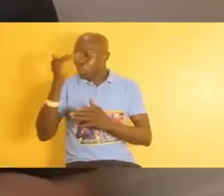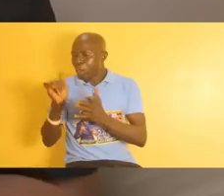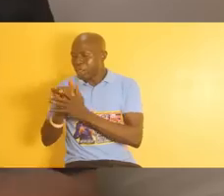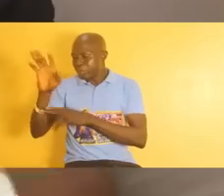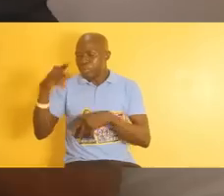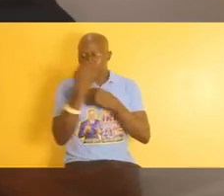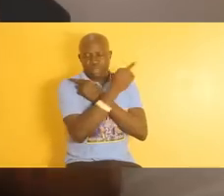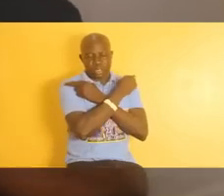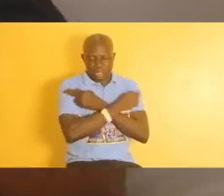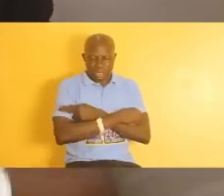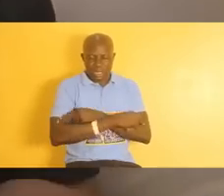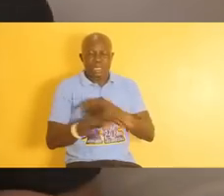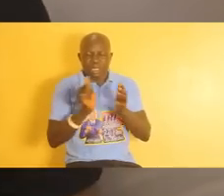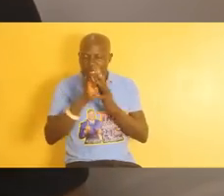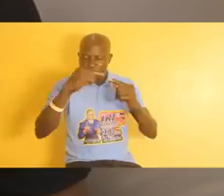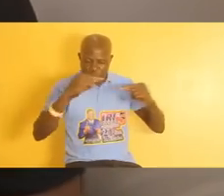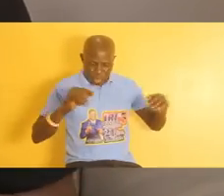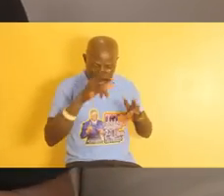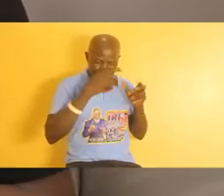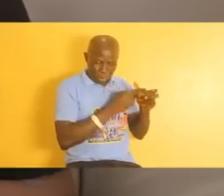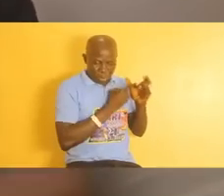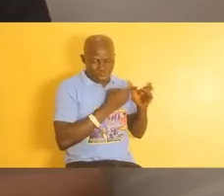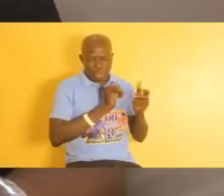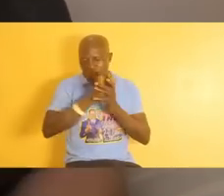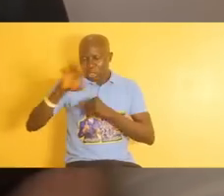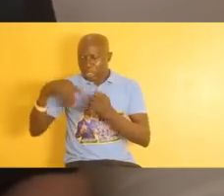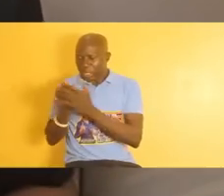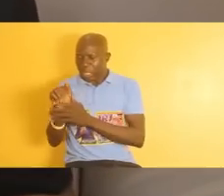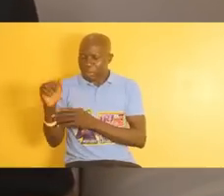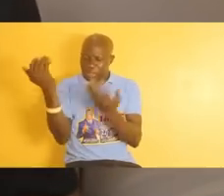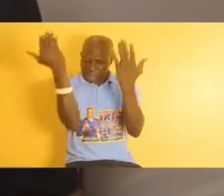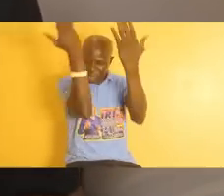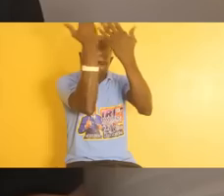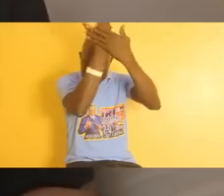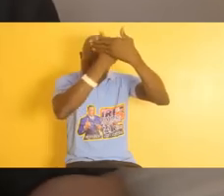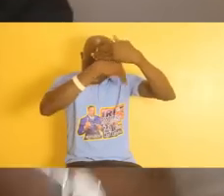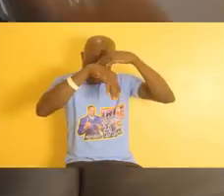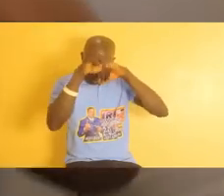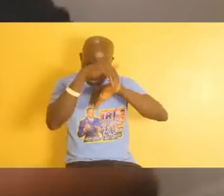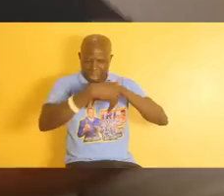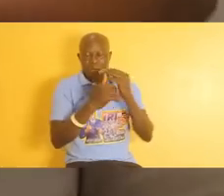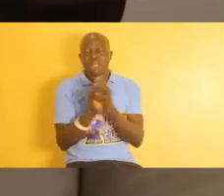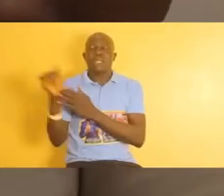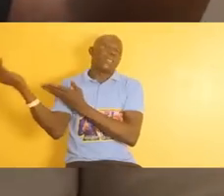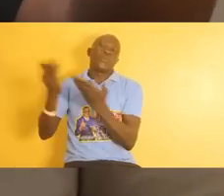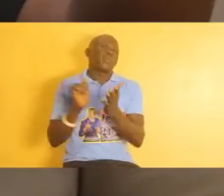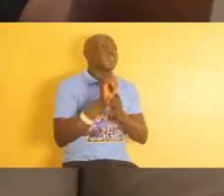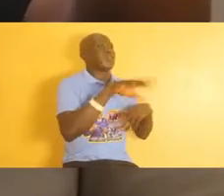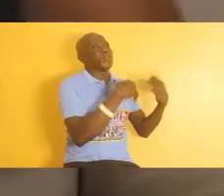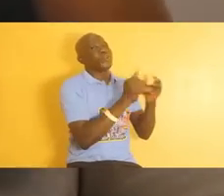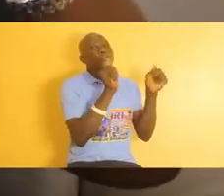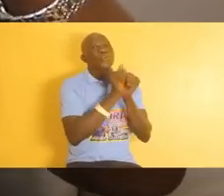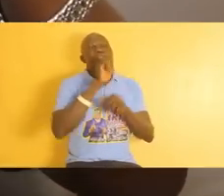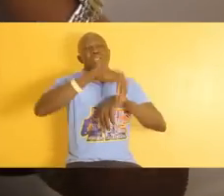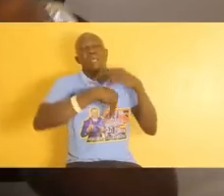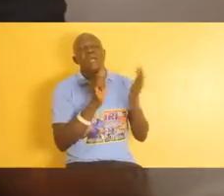me. The man laughs. Where your enemy is running after you. They bring that battle in the battle. Don't bow the Lord. Let it go with